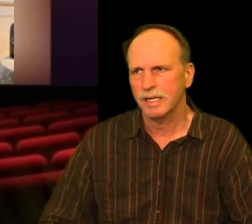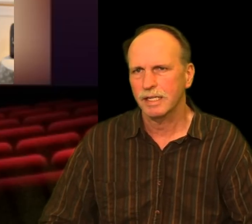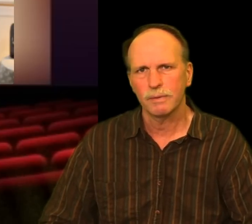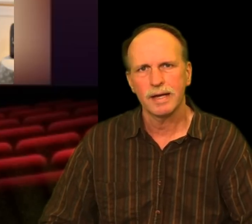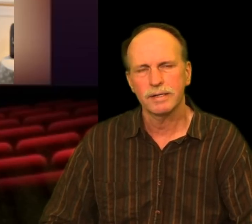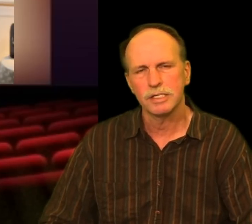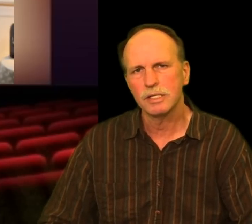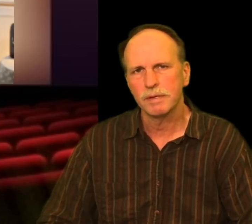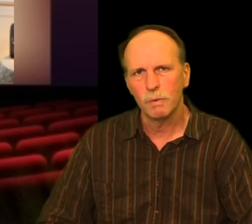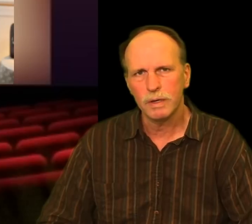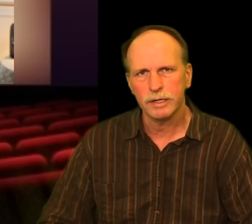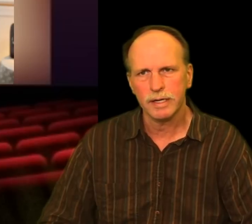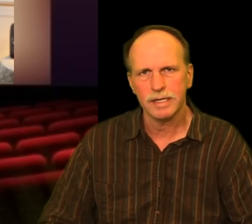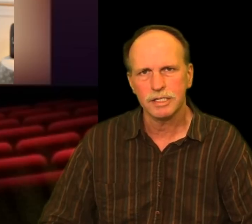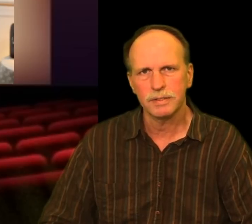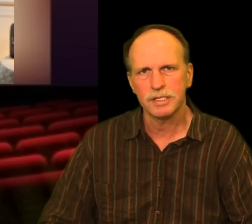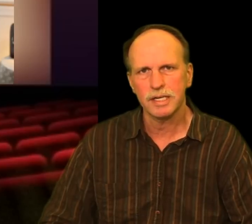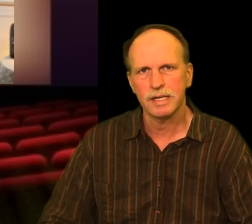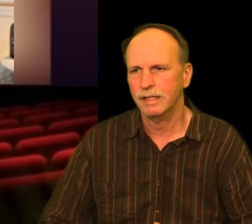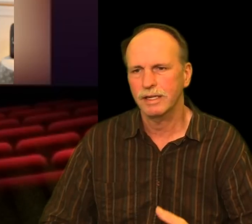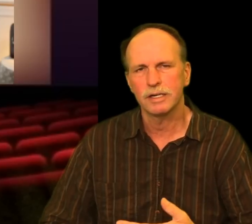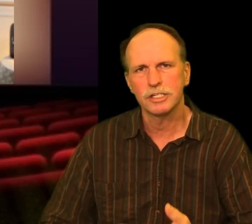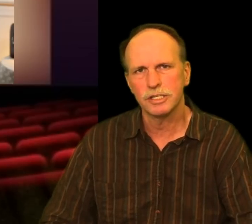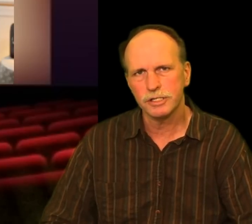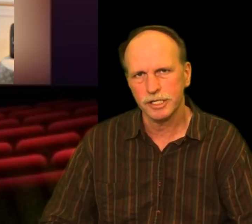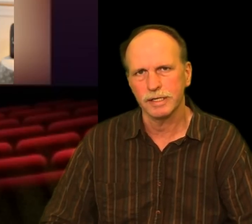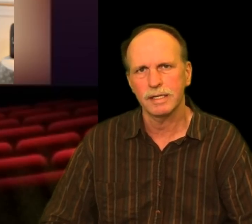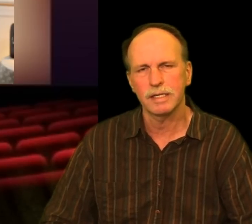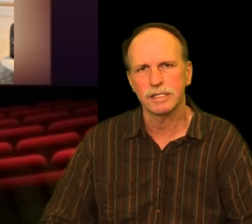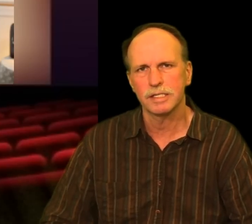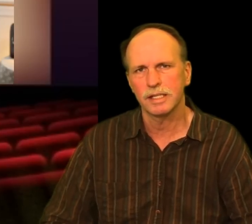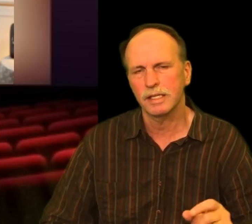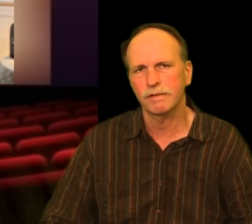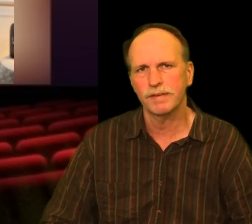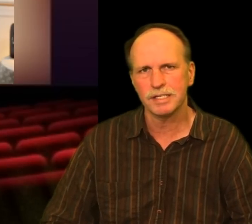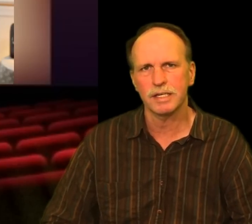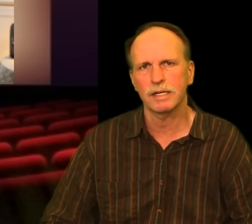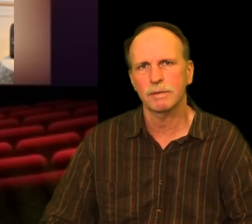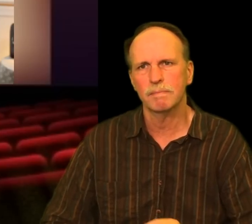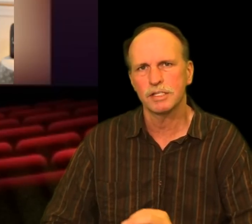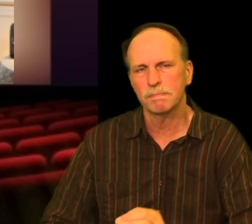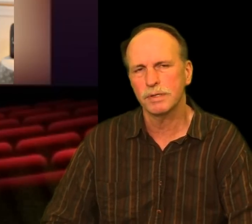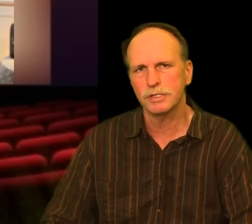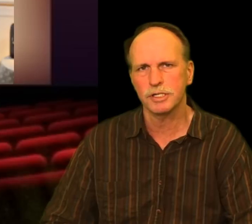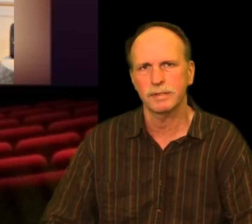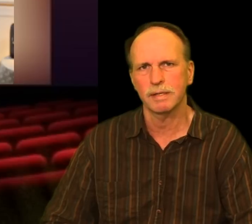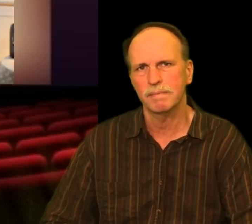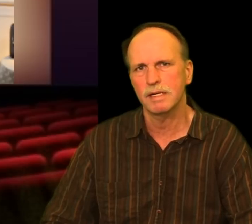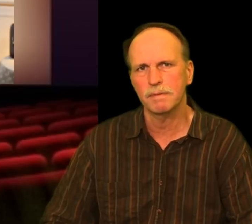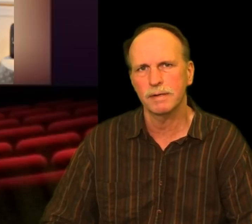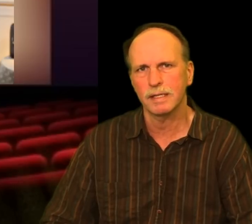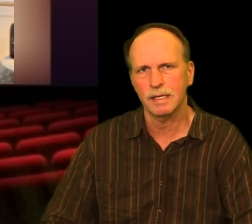as Anthony Riley and Sleeping Warrior constantly say, their assertion is that the investigator must